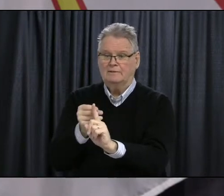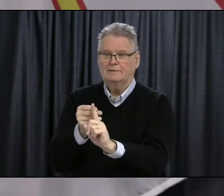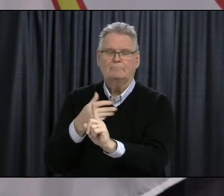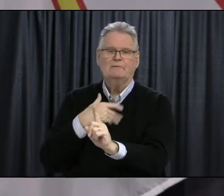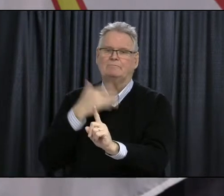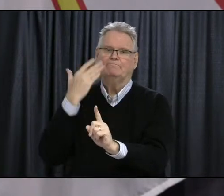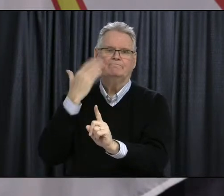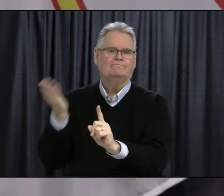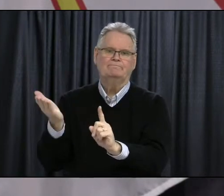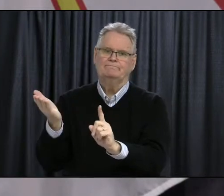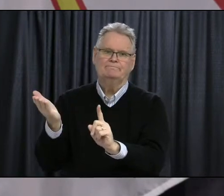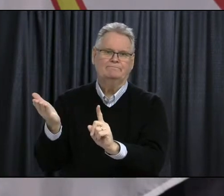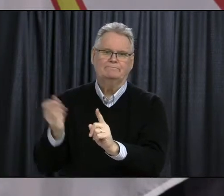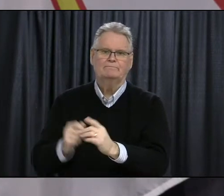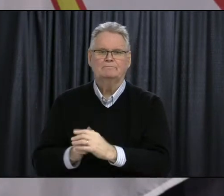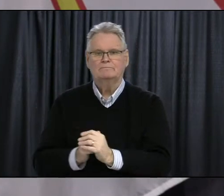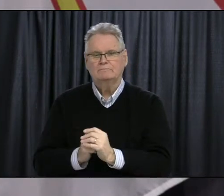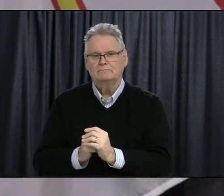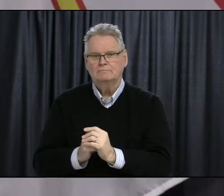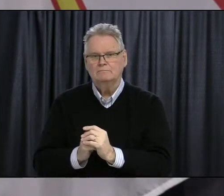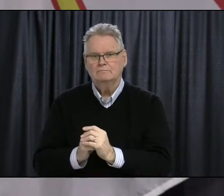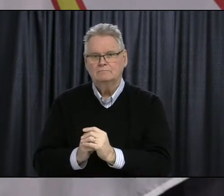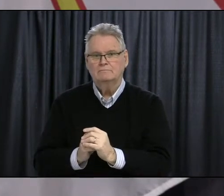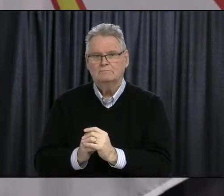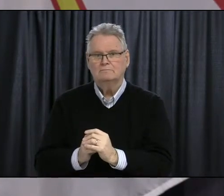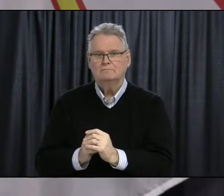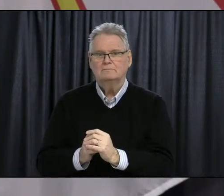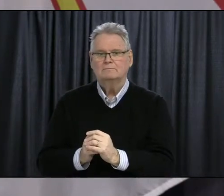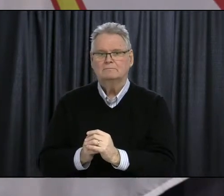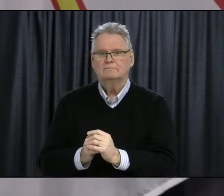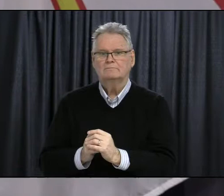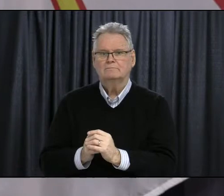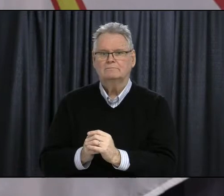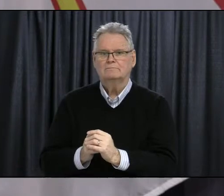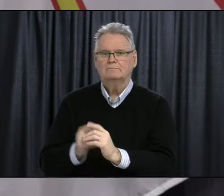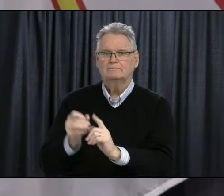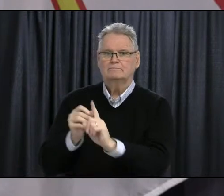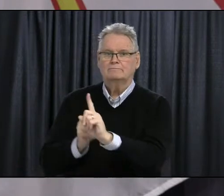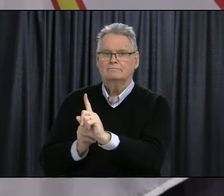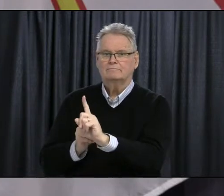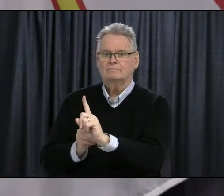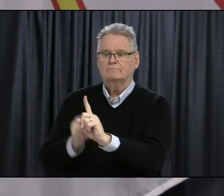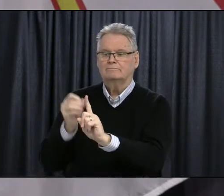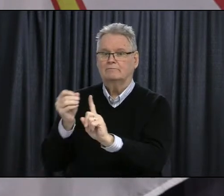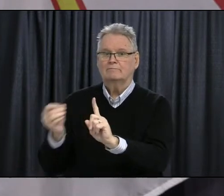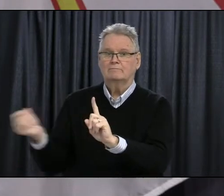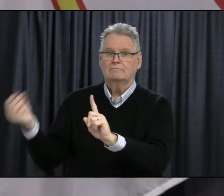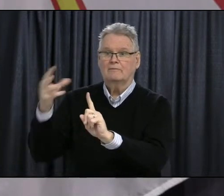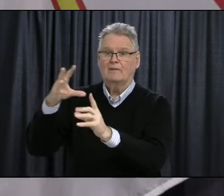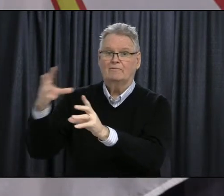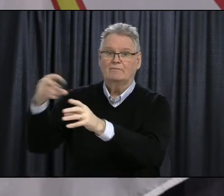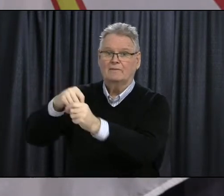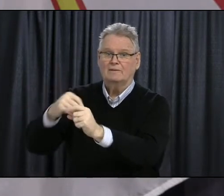generally speaking, all of the other cases come from, 1 or 2 cases. So you have an initial,